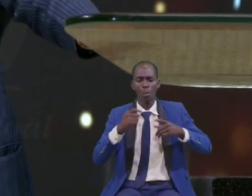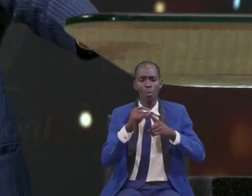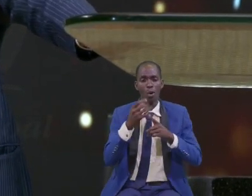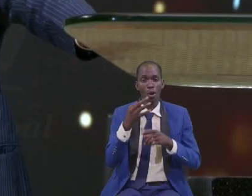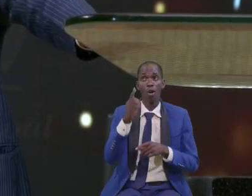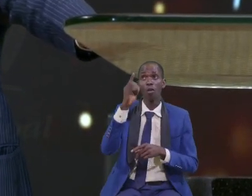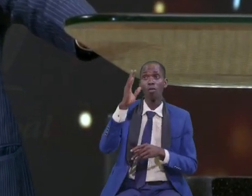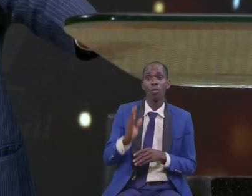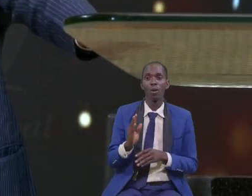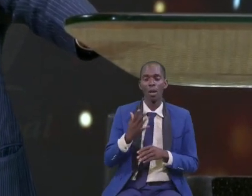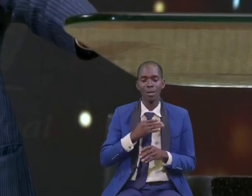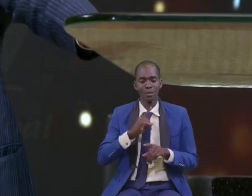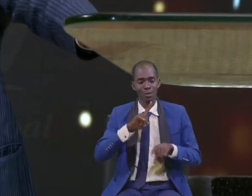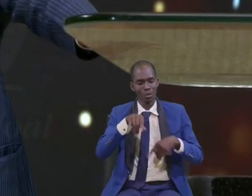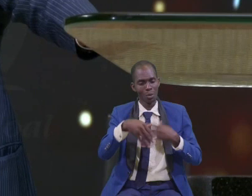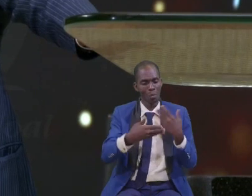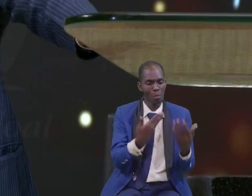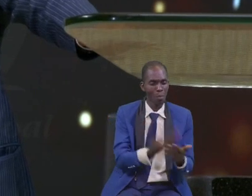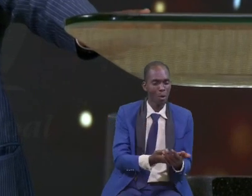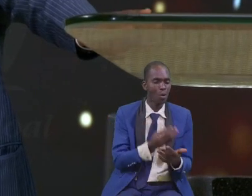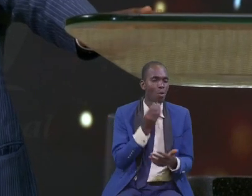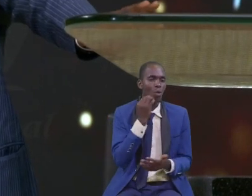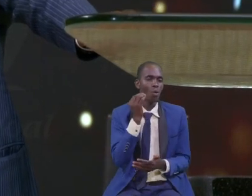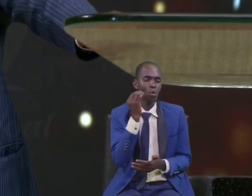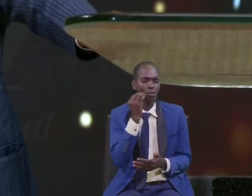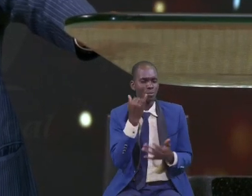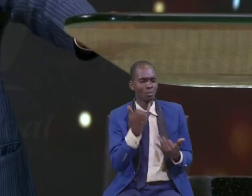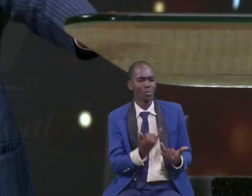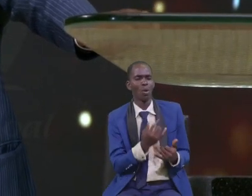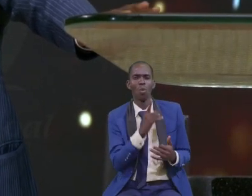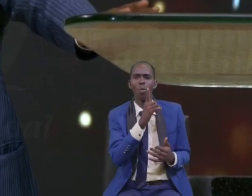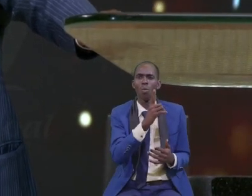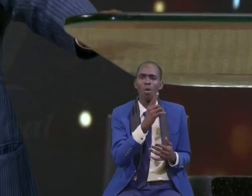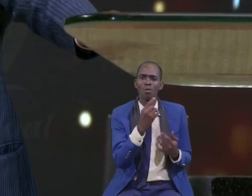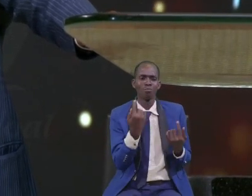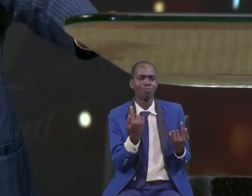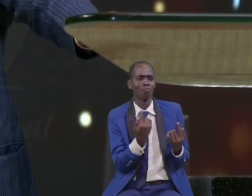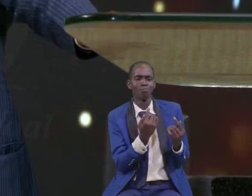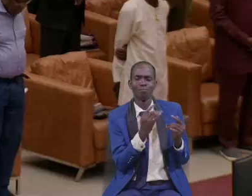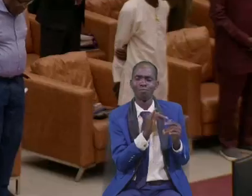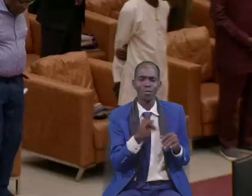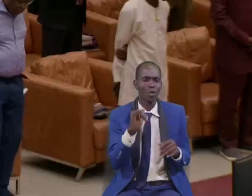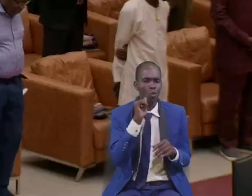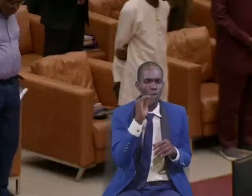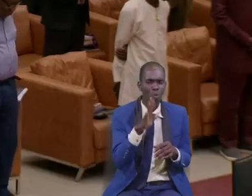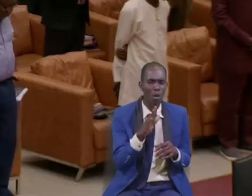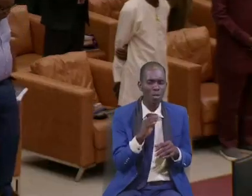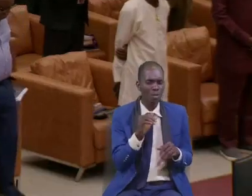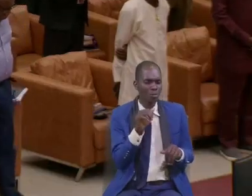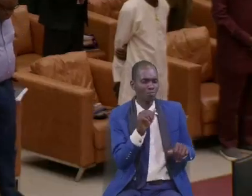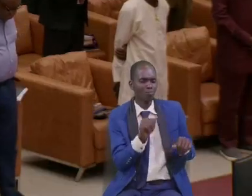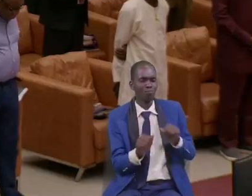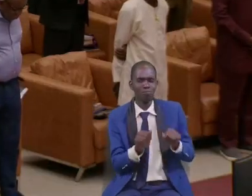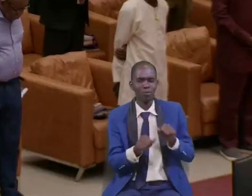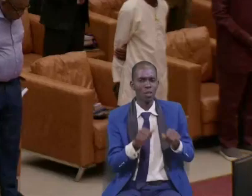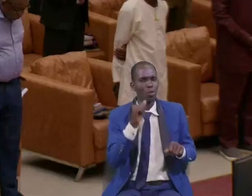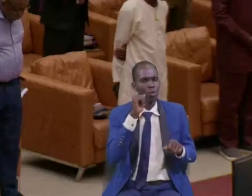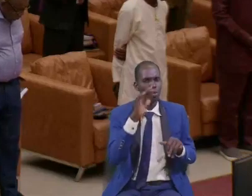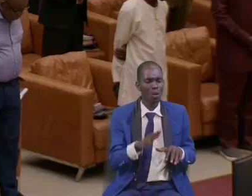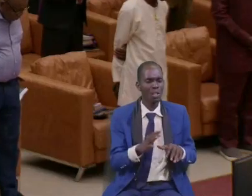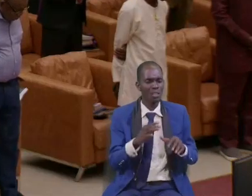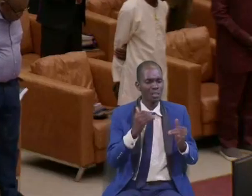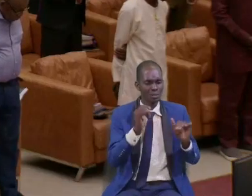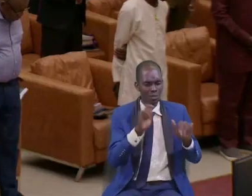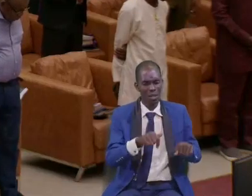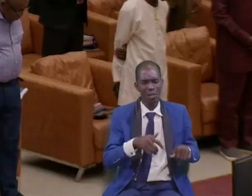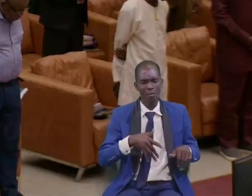sinful woman, unbelieving woman, will think that she can take the joy of the Lord away